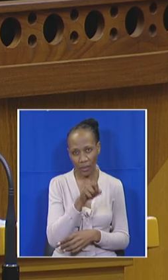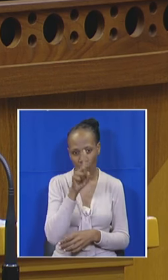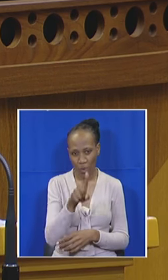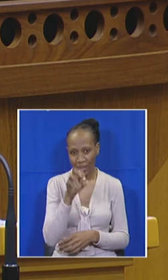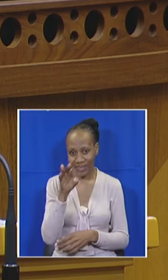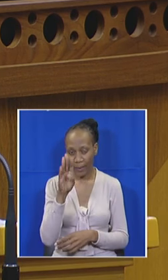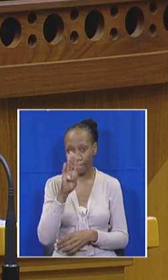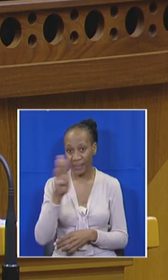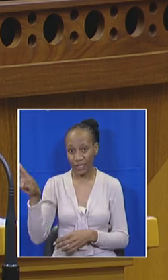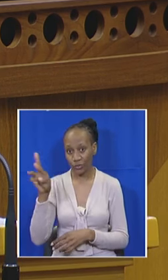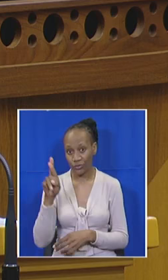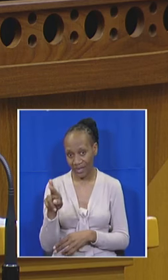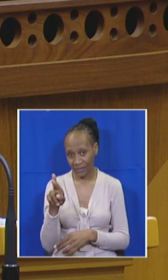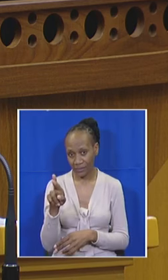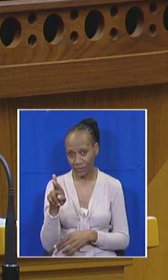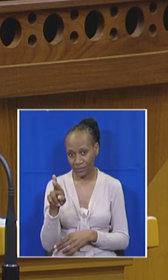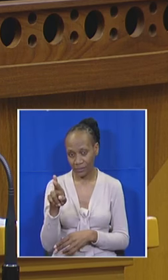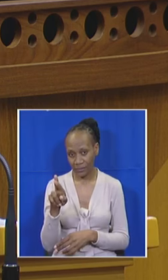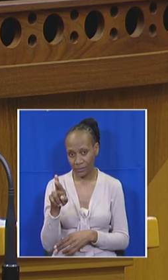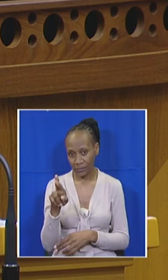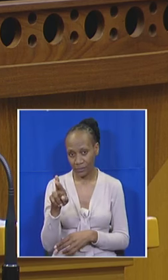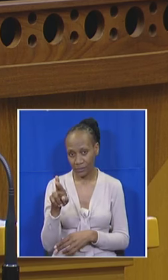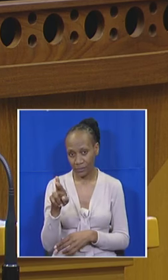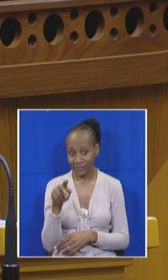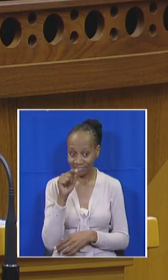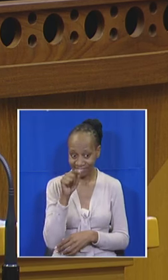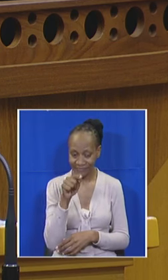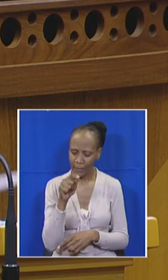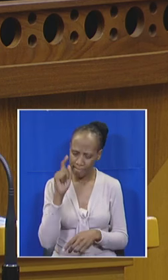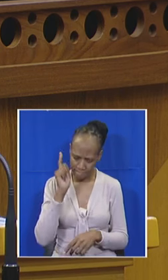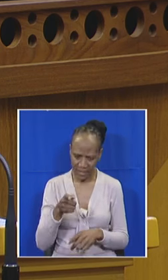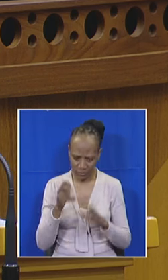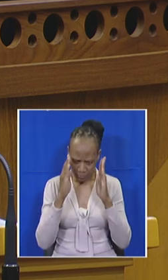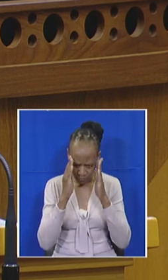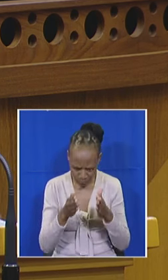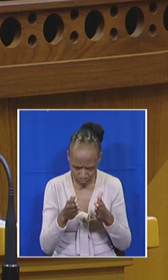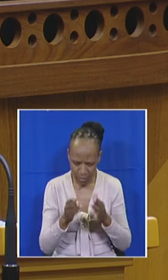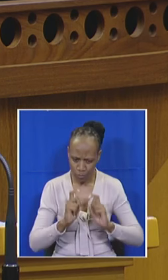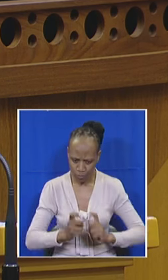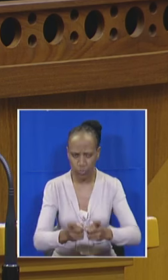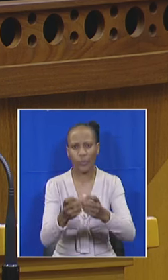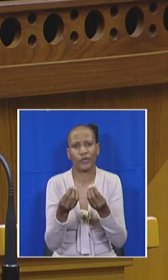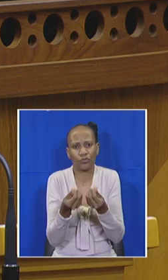billion rand, needs urgent attention.